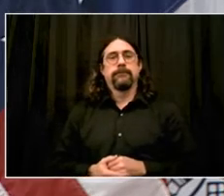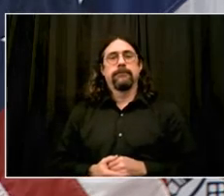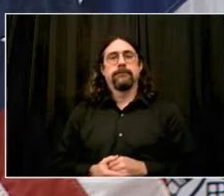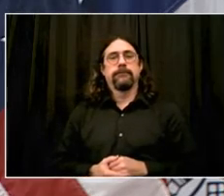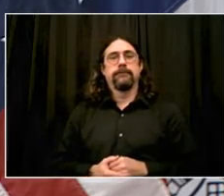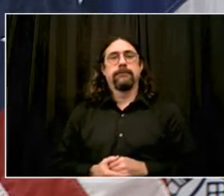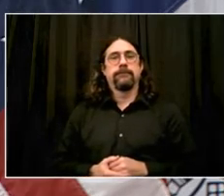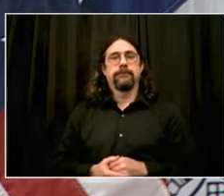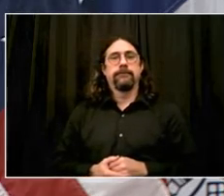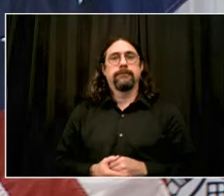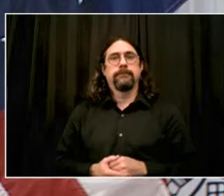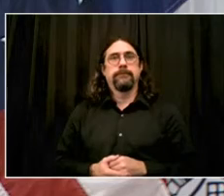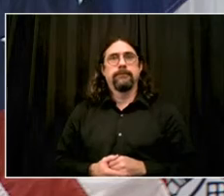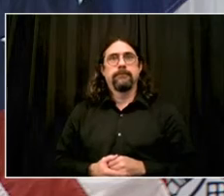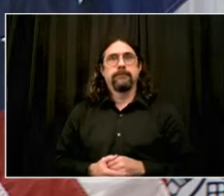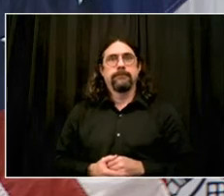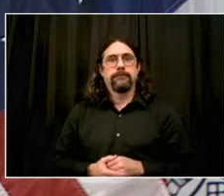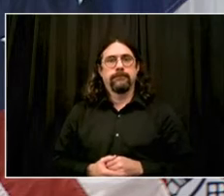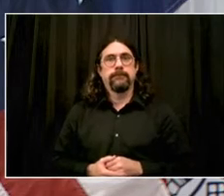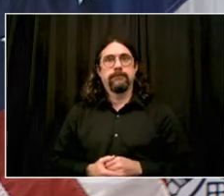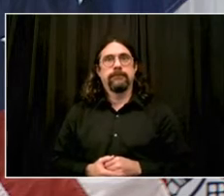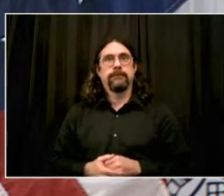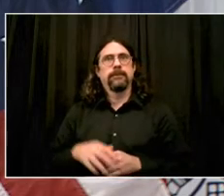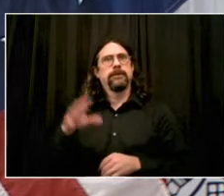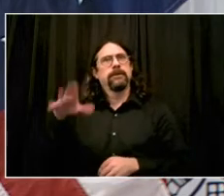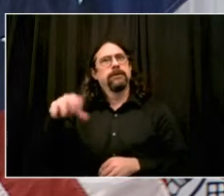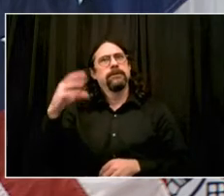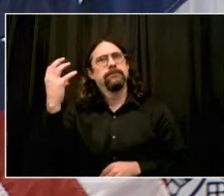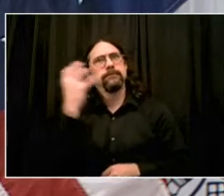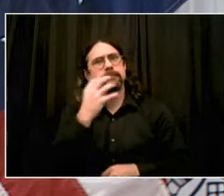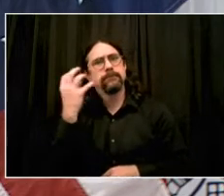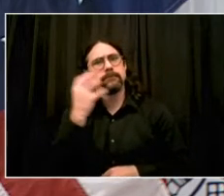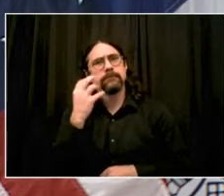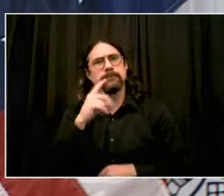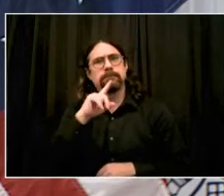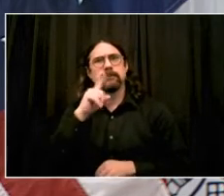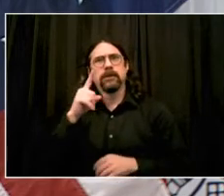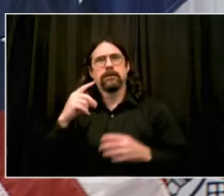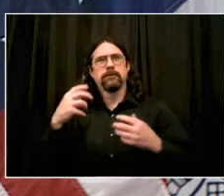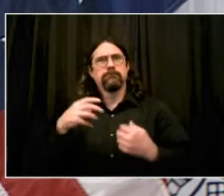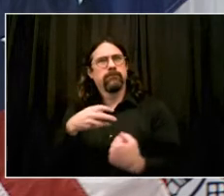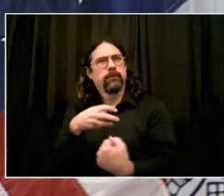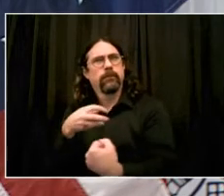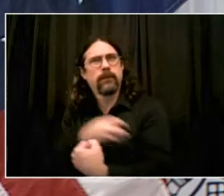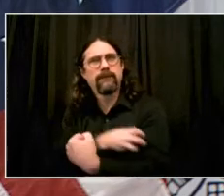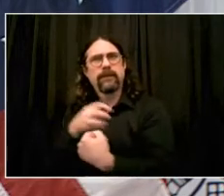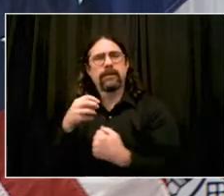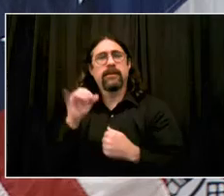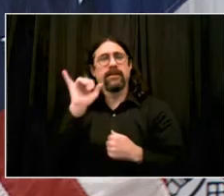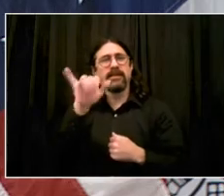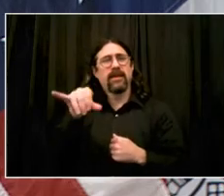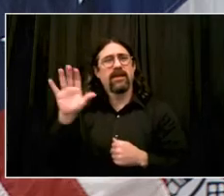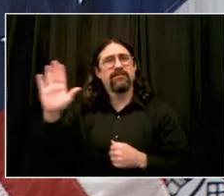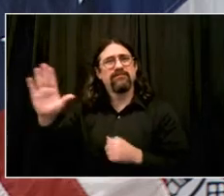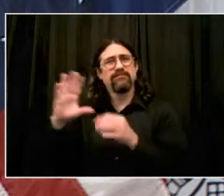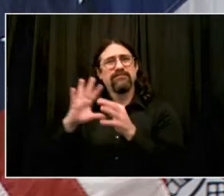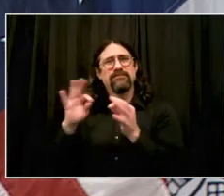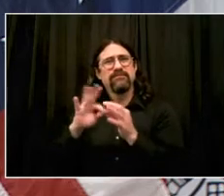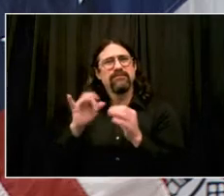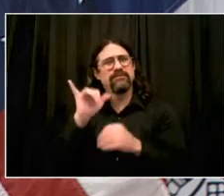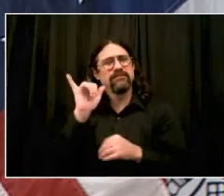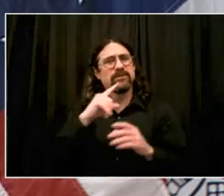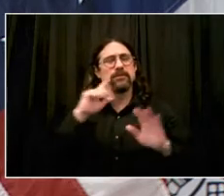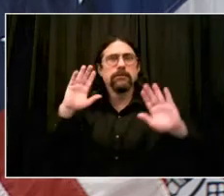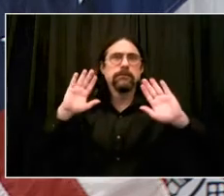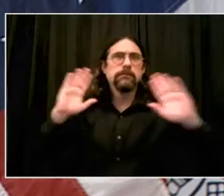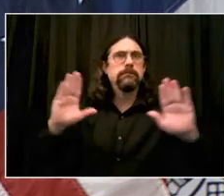What a powerful testimony, and what a beautiful example of what it can mean for the folks who do the work